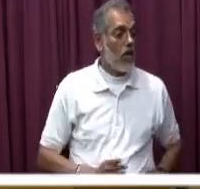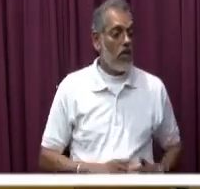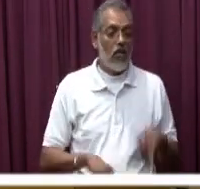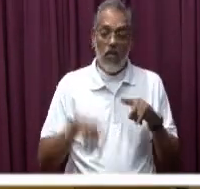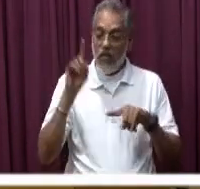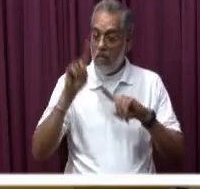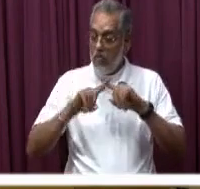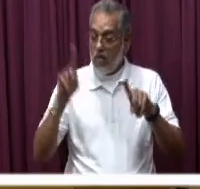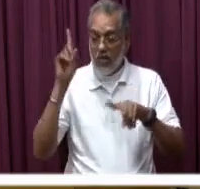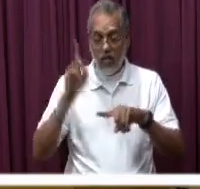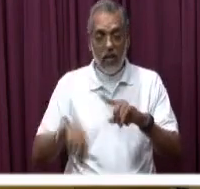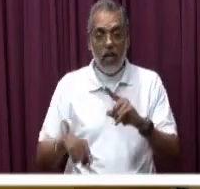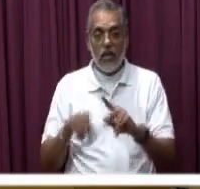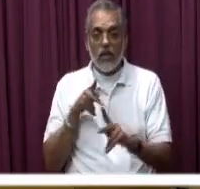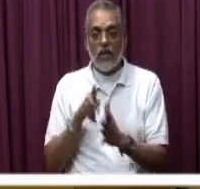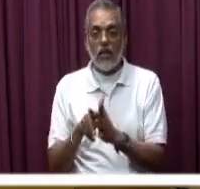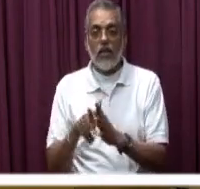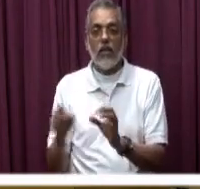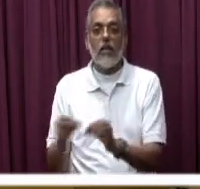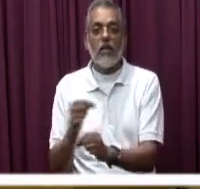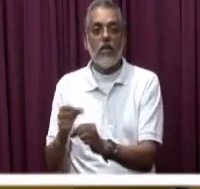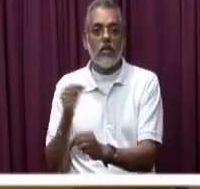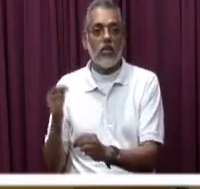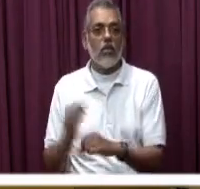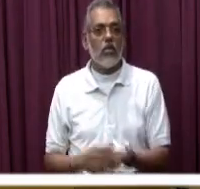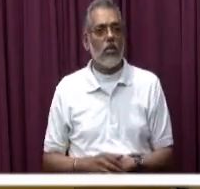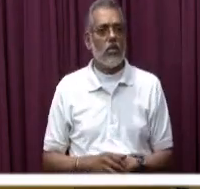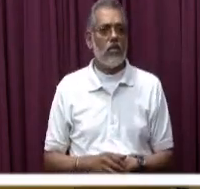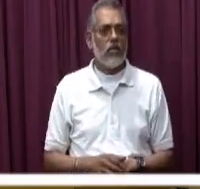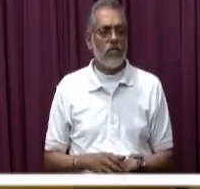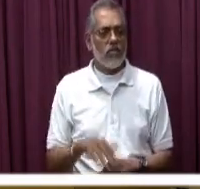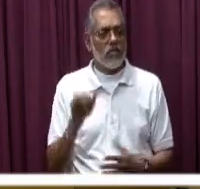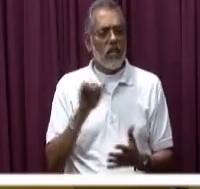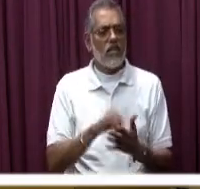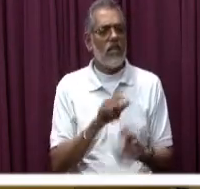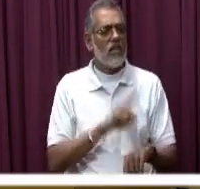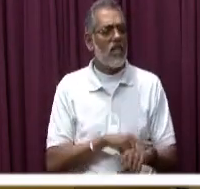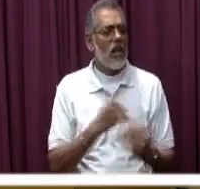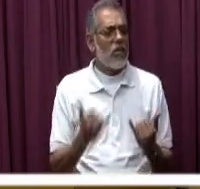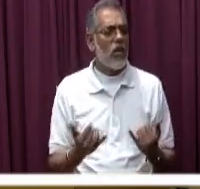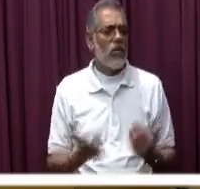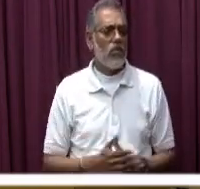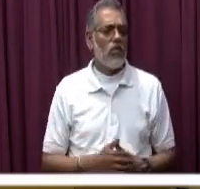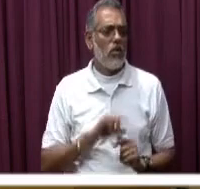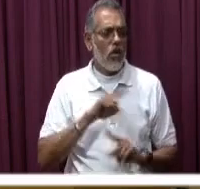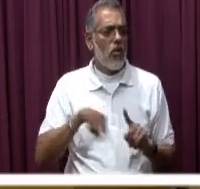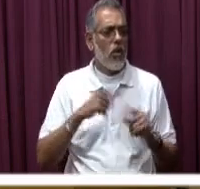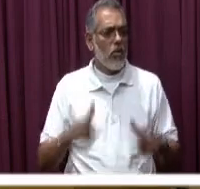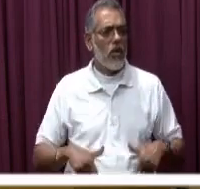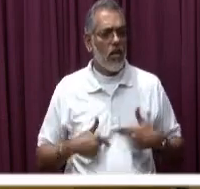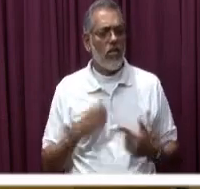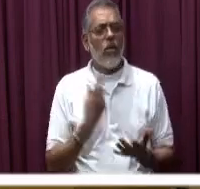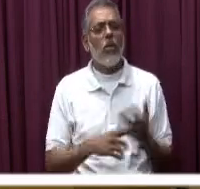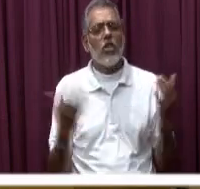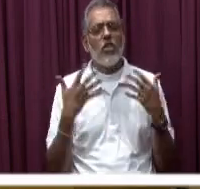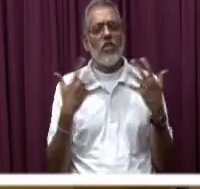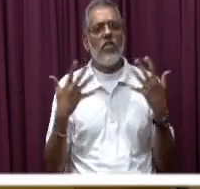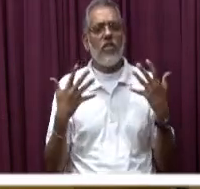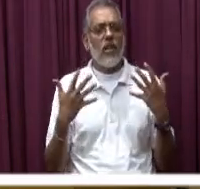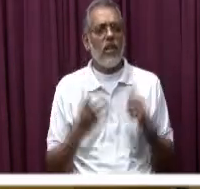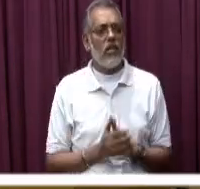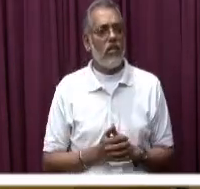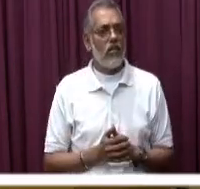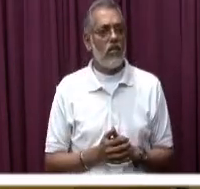What do we fear most? In this age in which we live, what do we fear most? We fear not